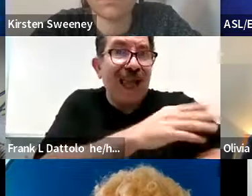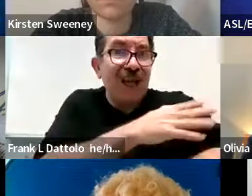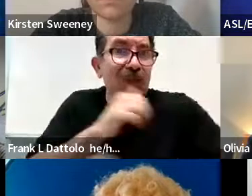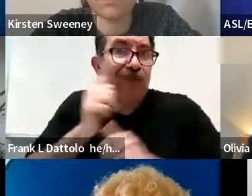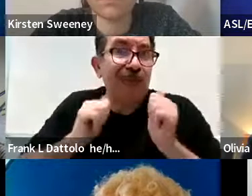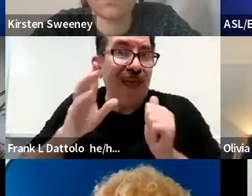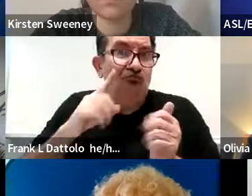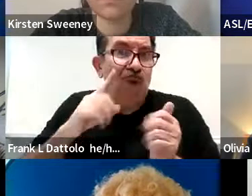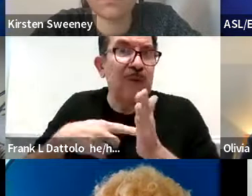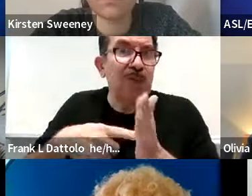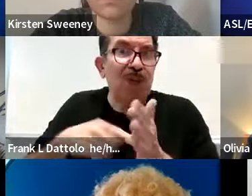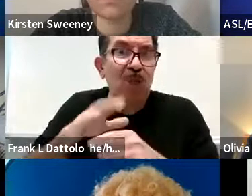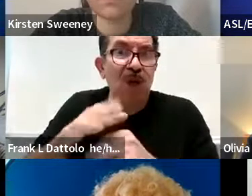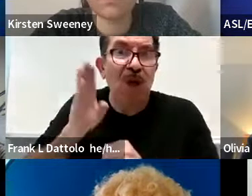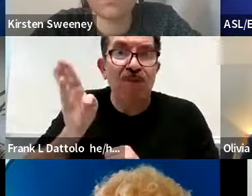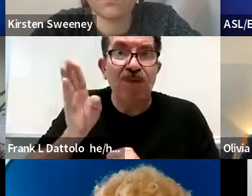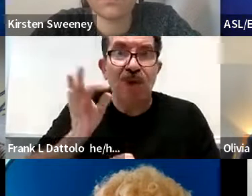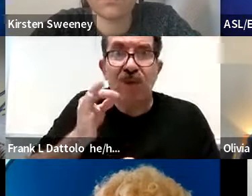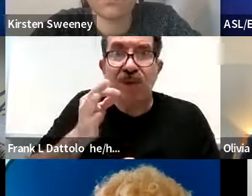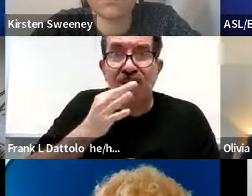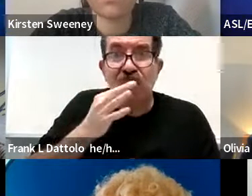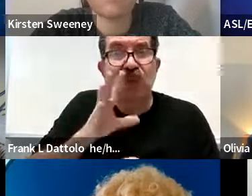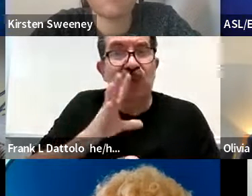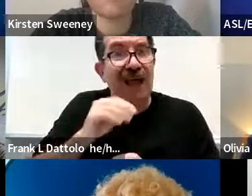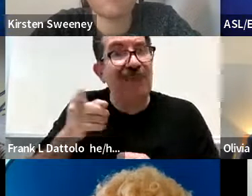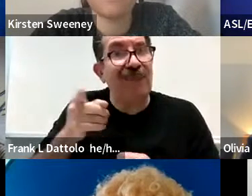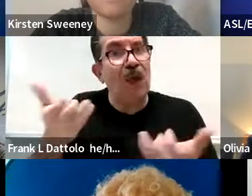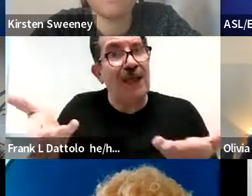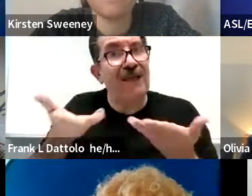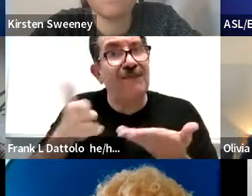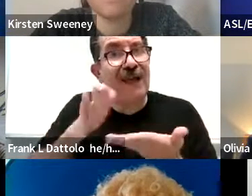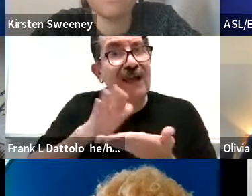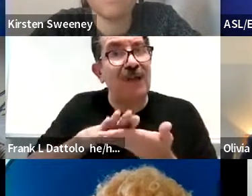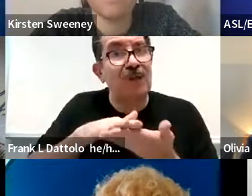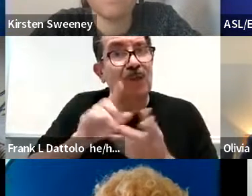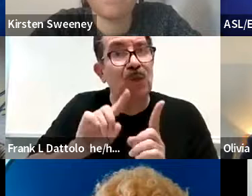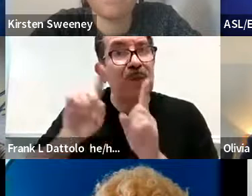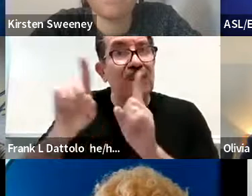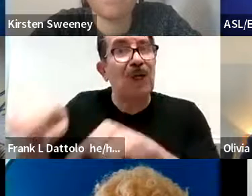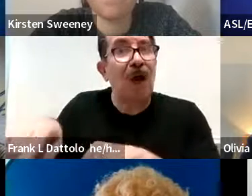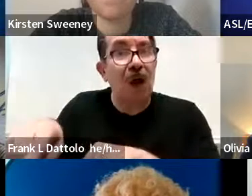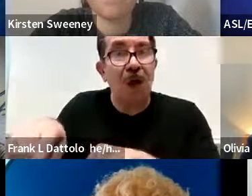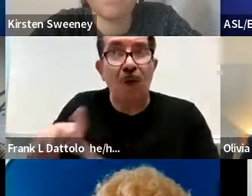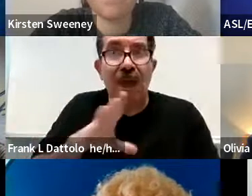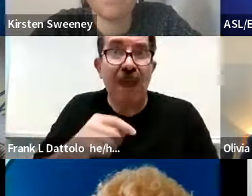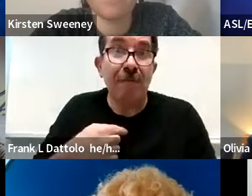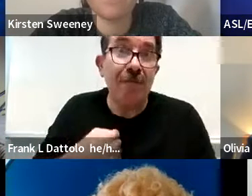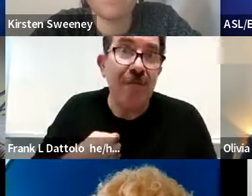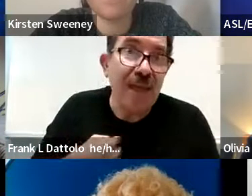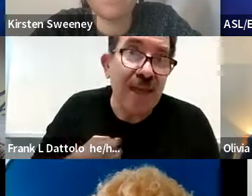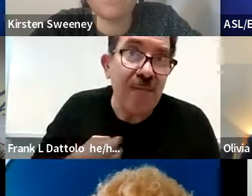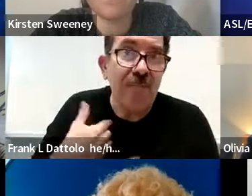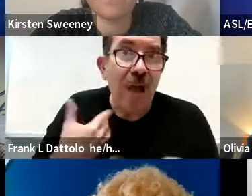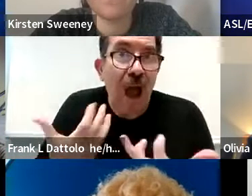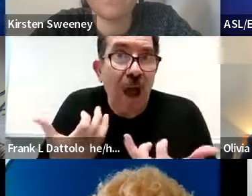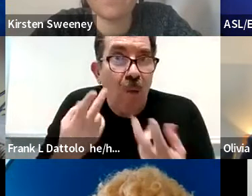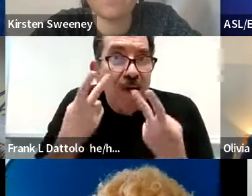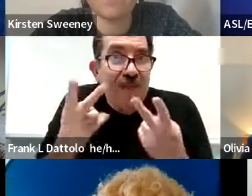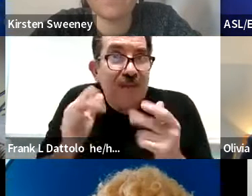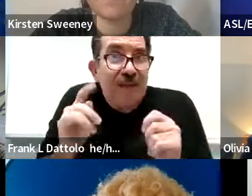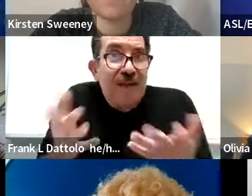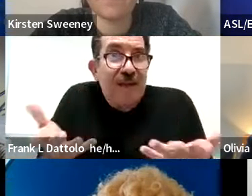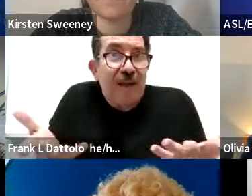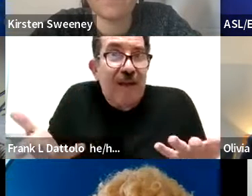is the Scottish play, Macbeth, on Broadway, and they are inviting school